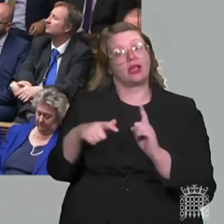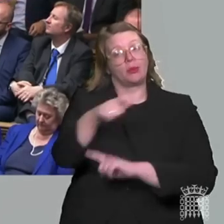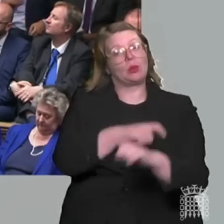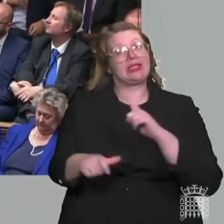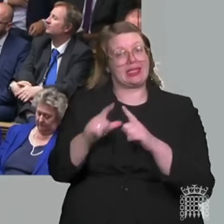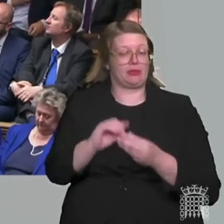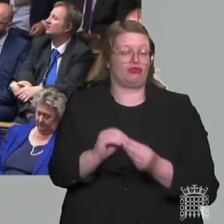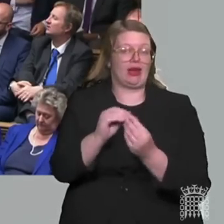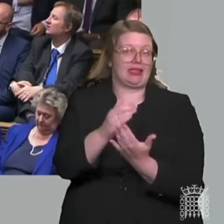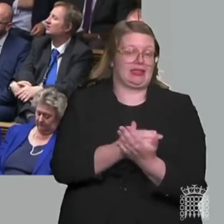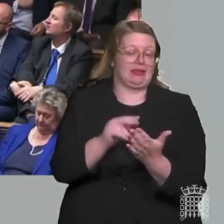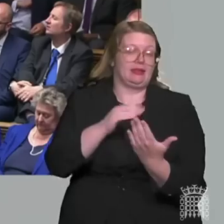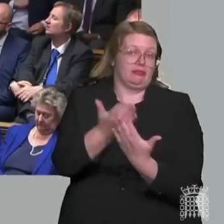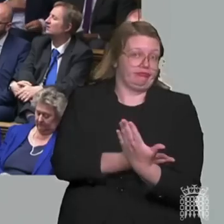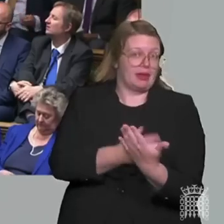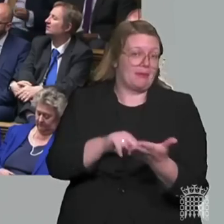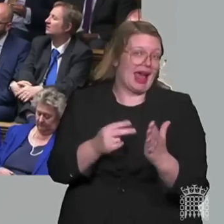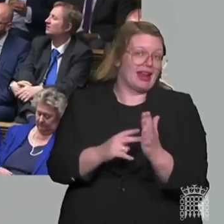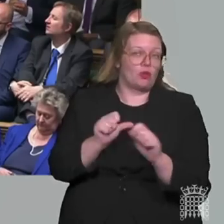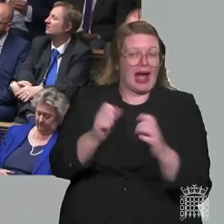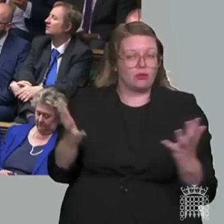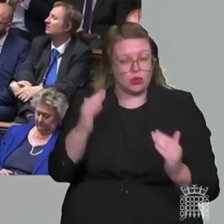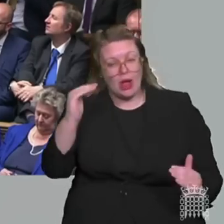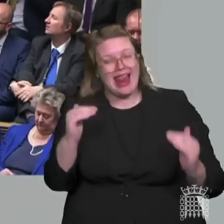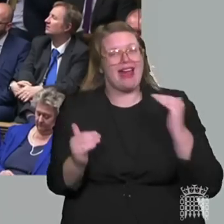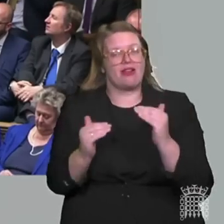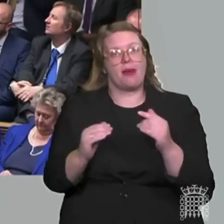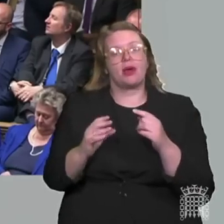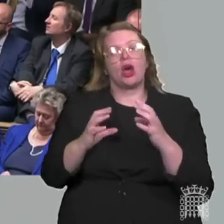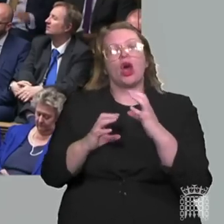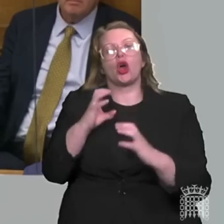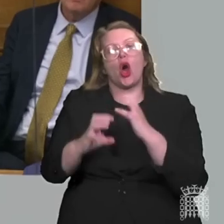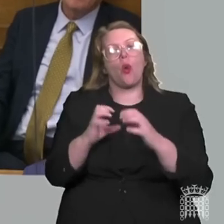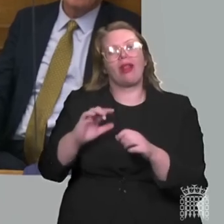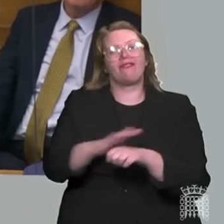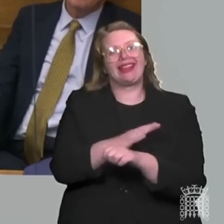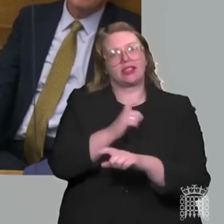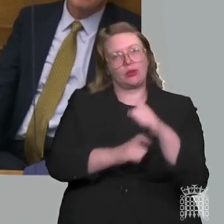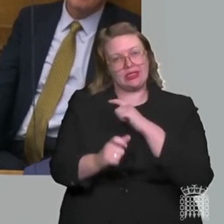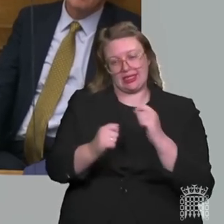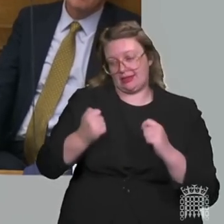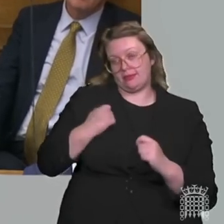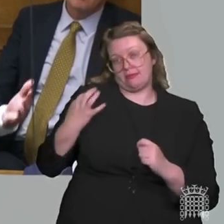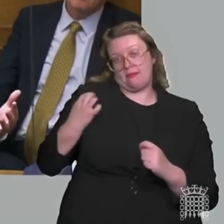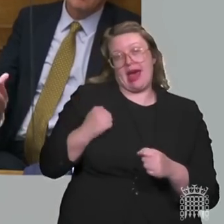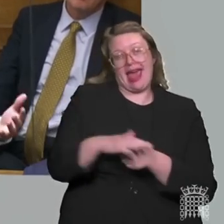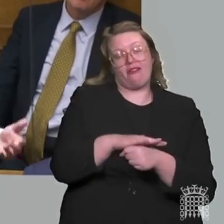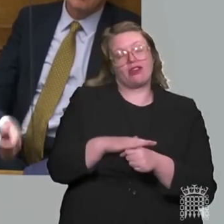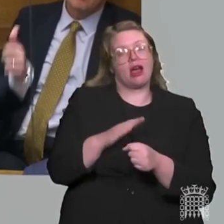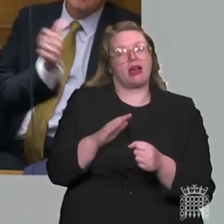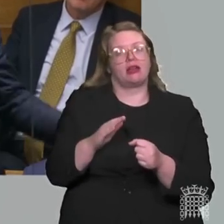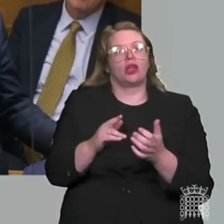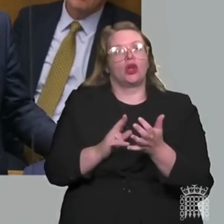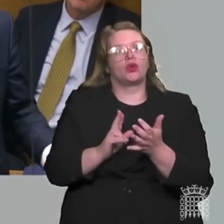communities, which I know the Prime Minister has received a copy of his inbox. As a proud MP for Newcastle-under-Lyme, I'm delighted with the funding that we've had